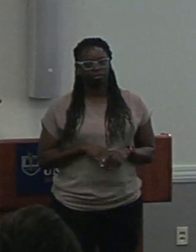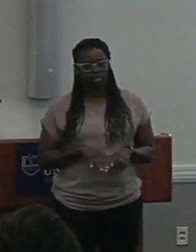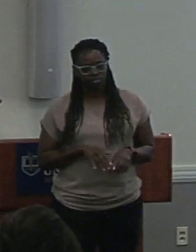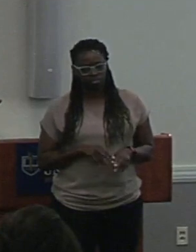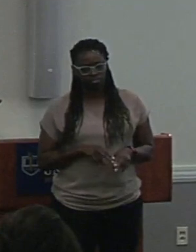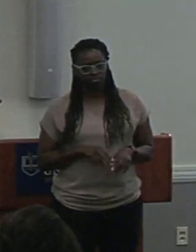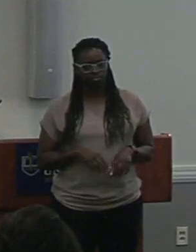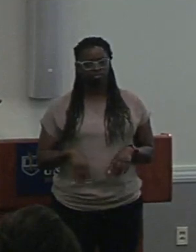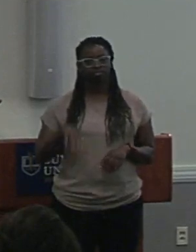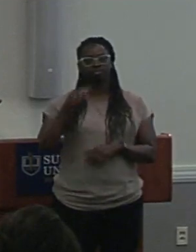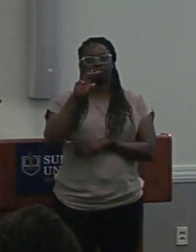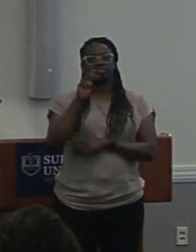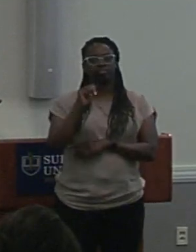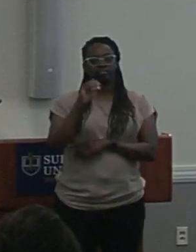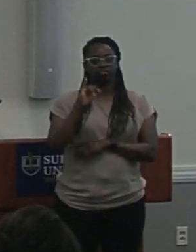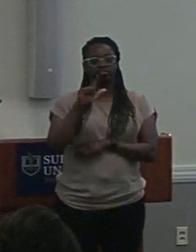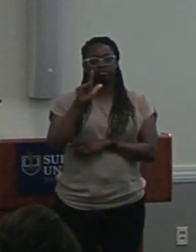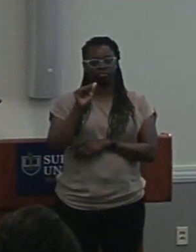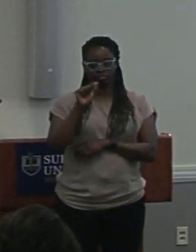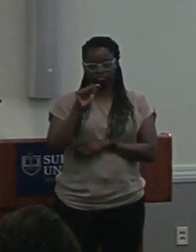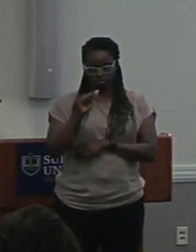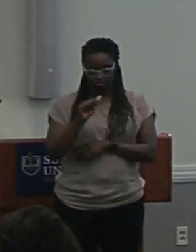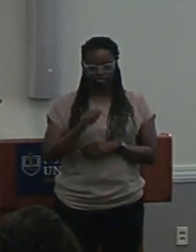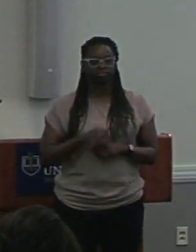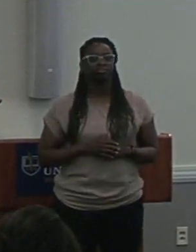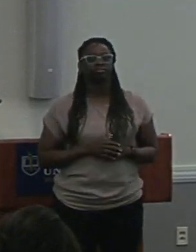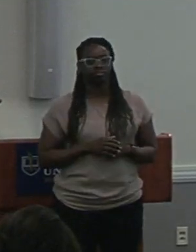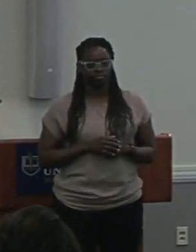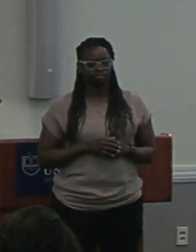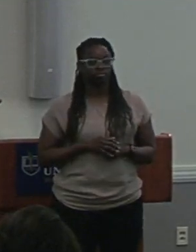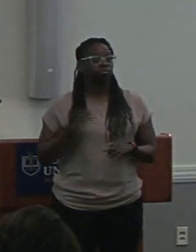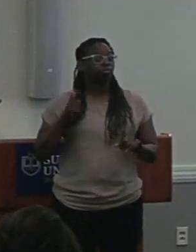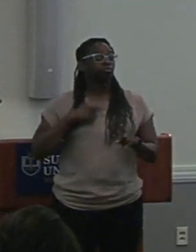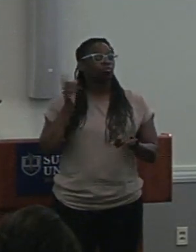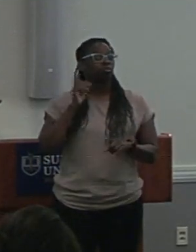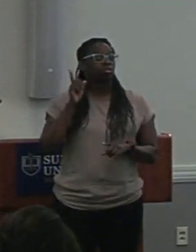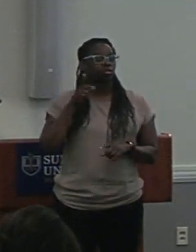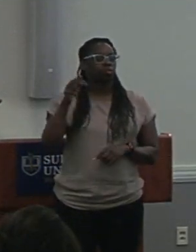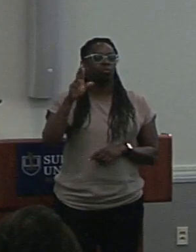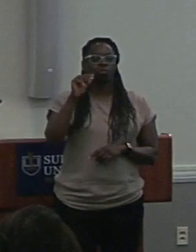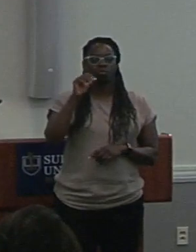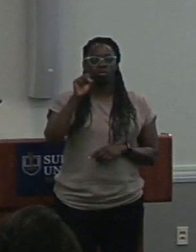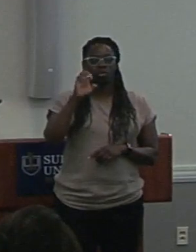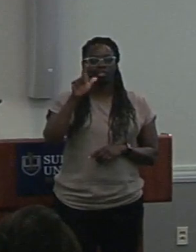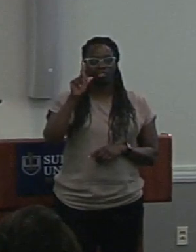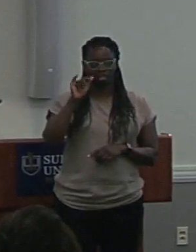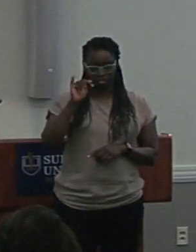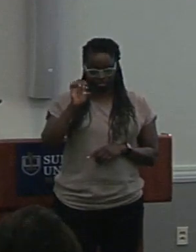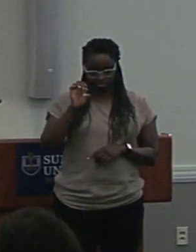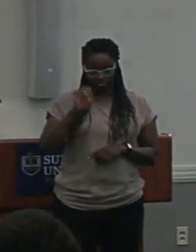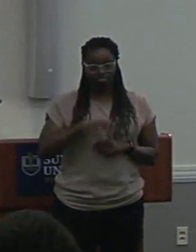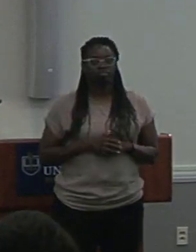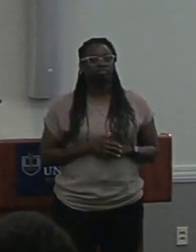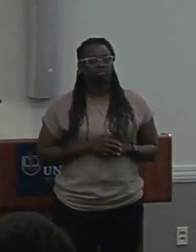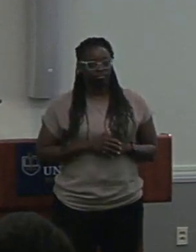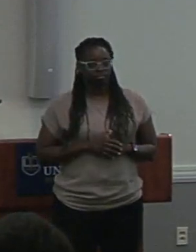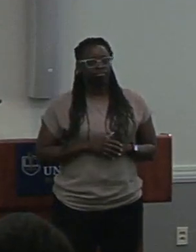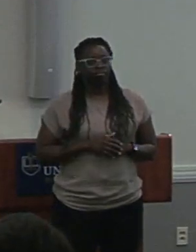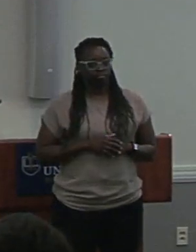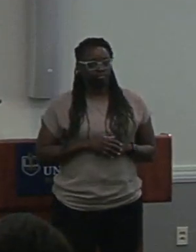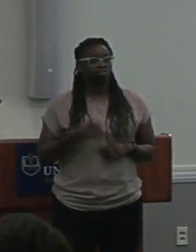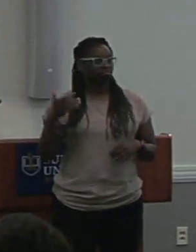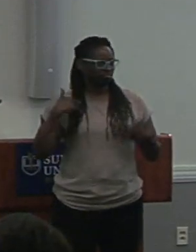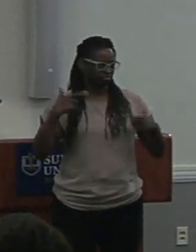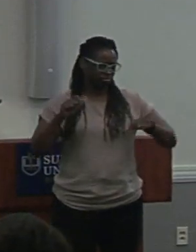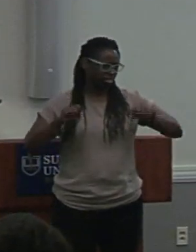live in Rosendale, and there's a big bike initiative that's going on